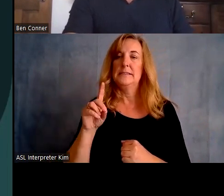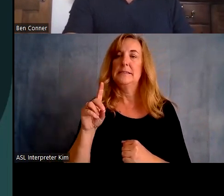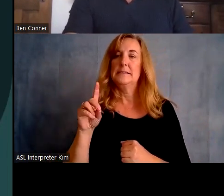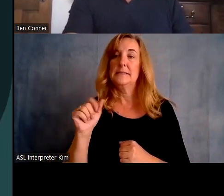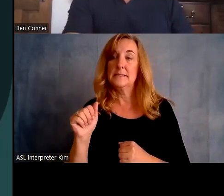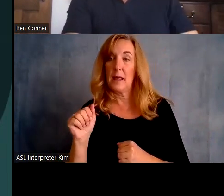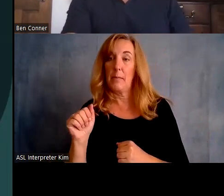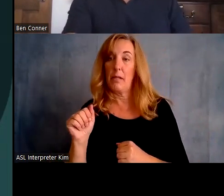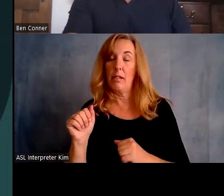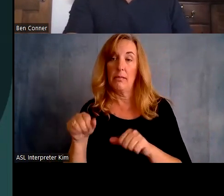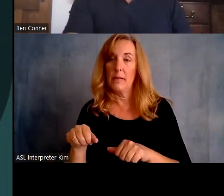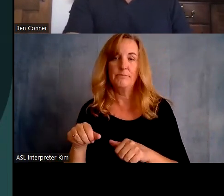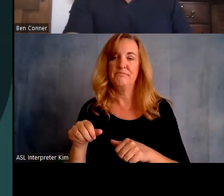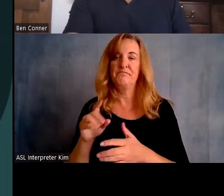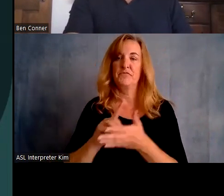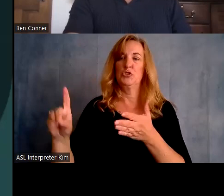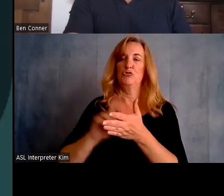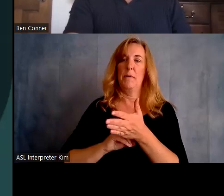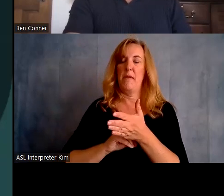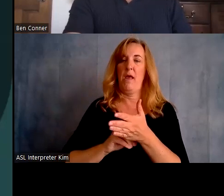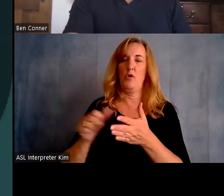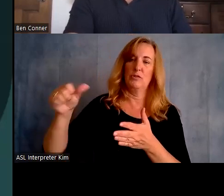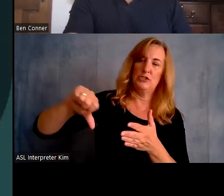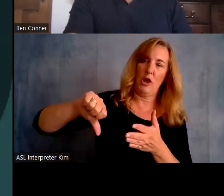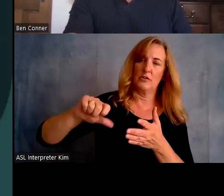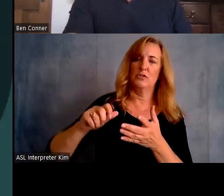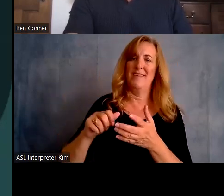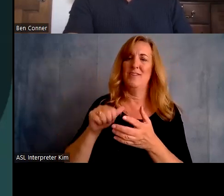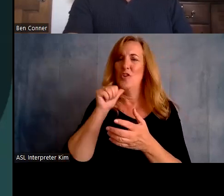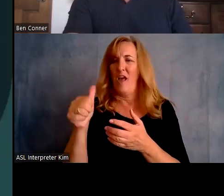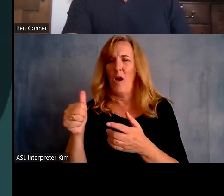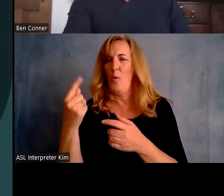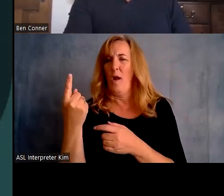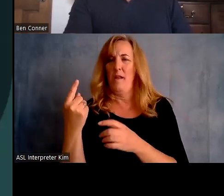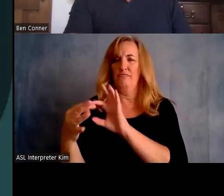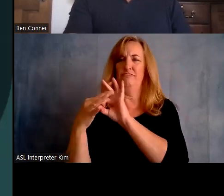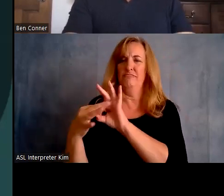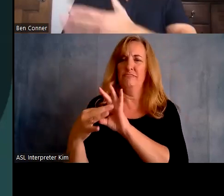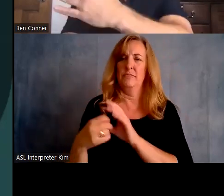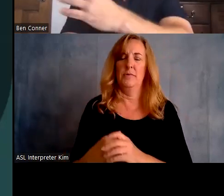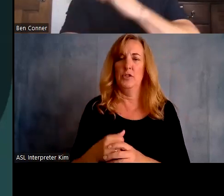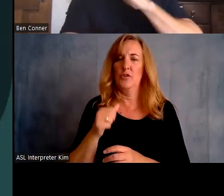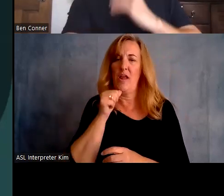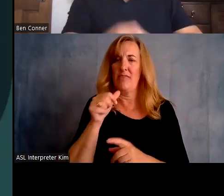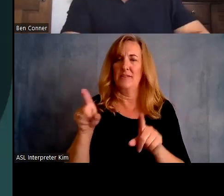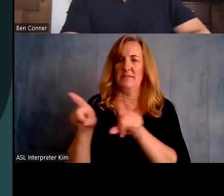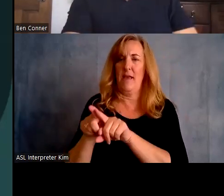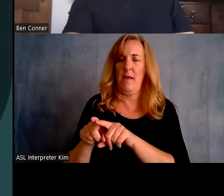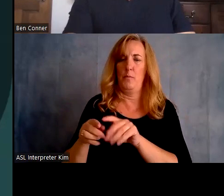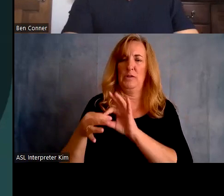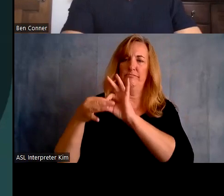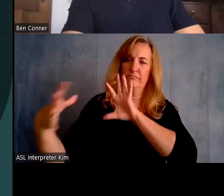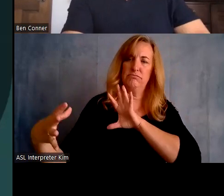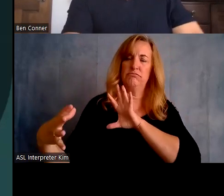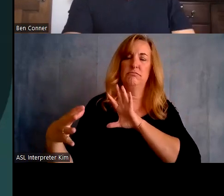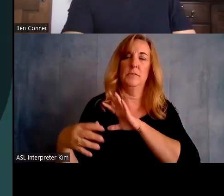disabilities, discriminate against them and say, you're not one of us, and you disconnect from them and they feel disconnected.